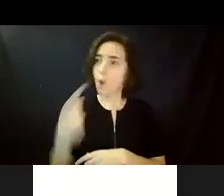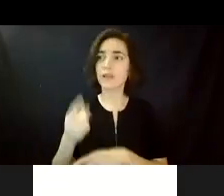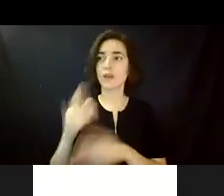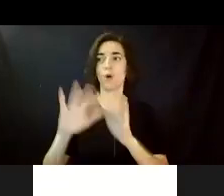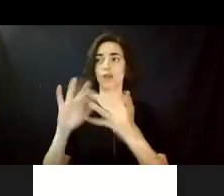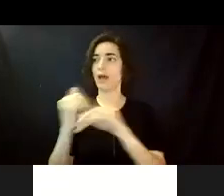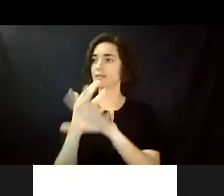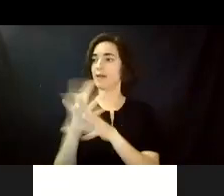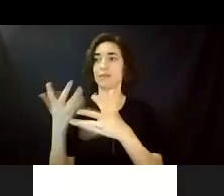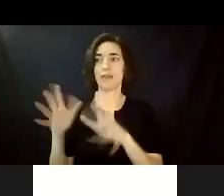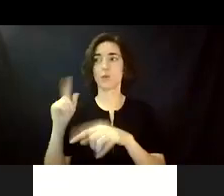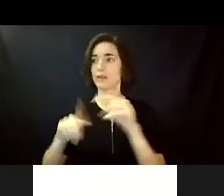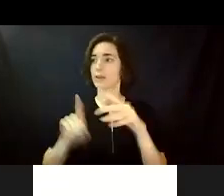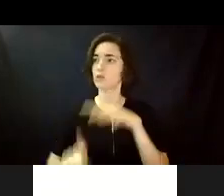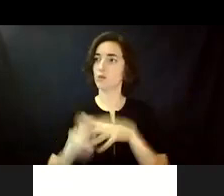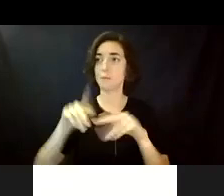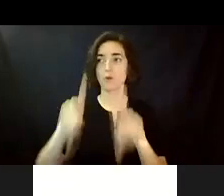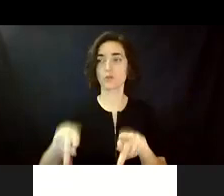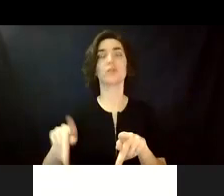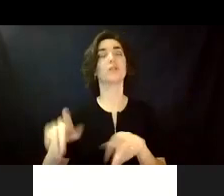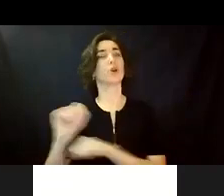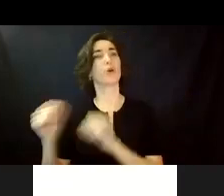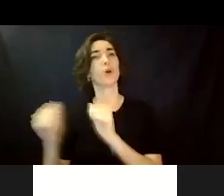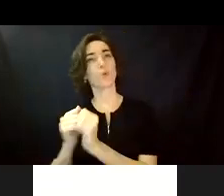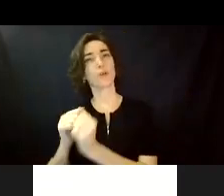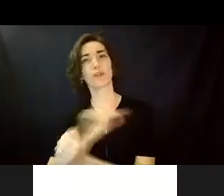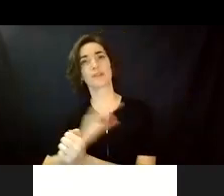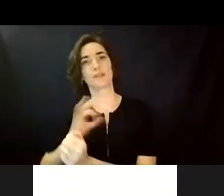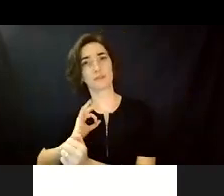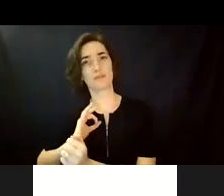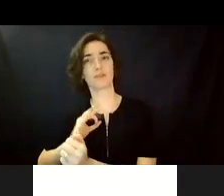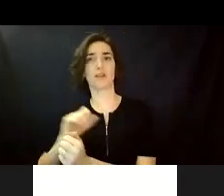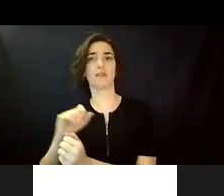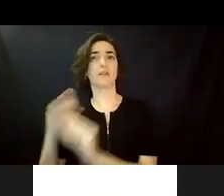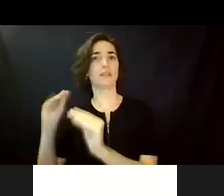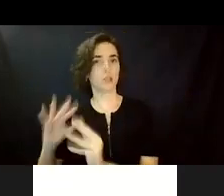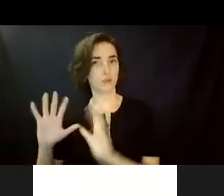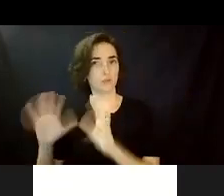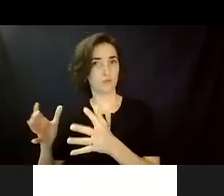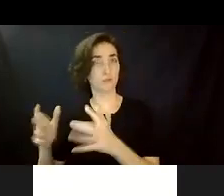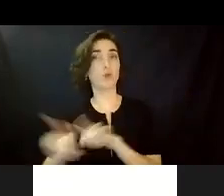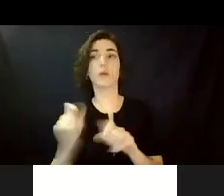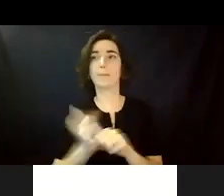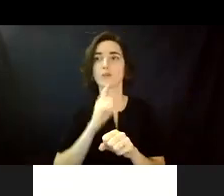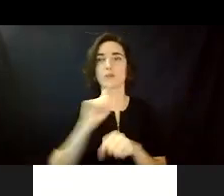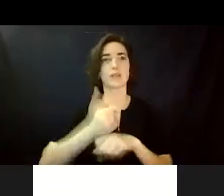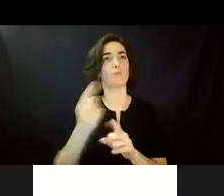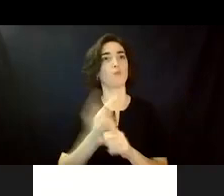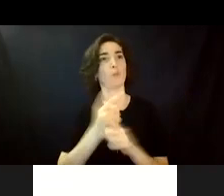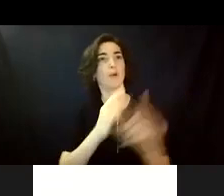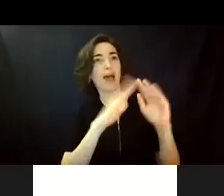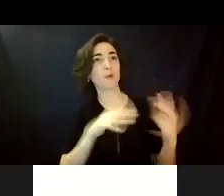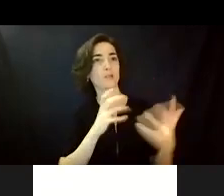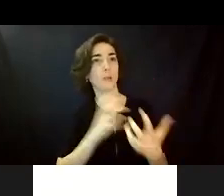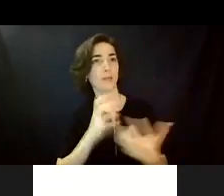with the students and the faculty members to make sure that's put in place, make sure appropriate housing accommodations are in place for the students that